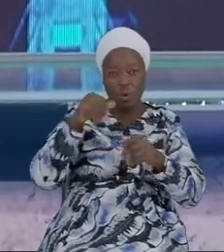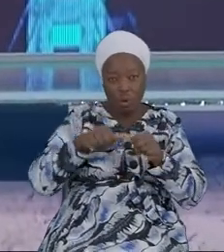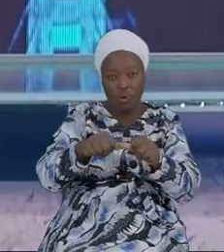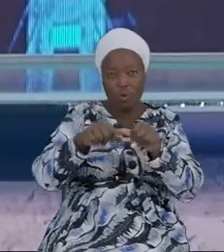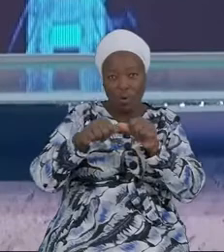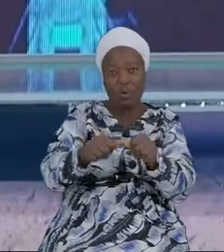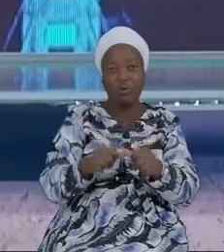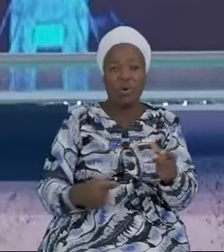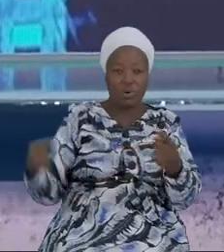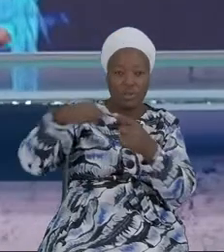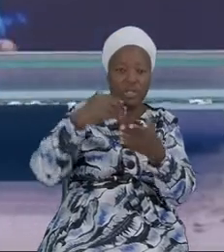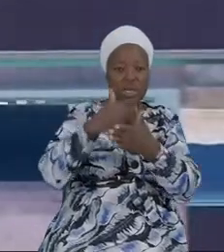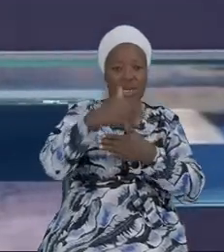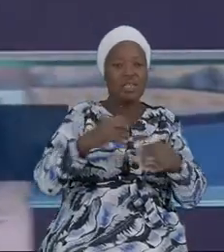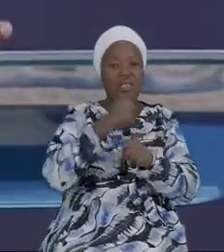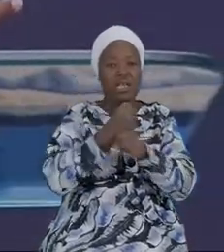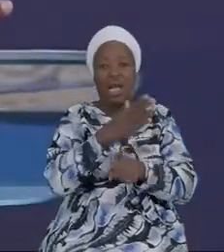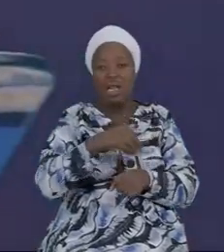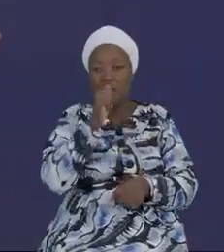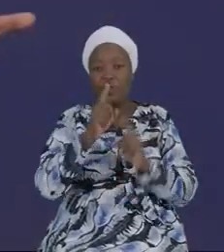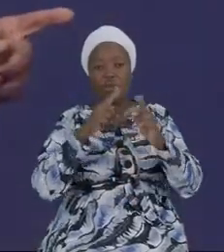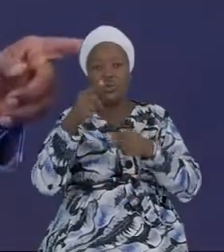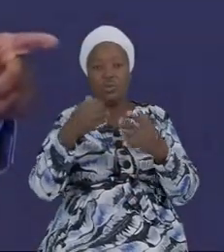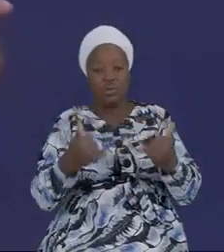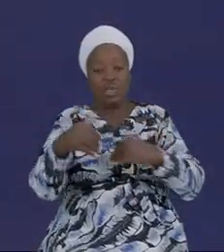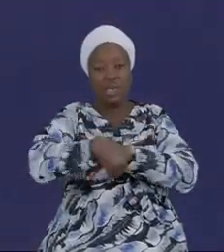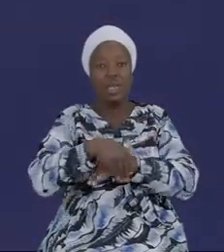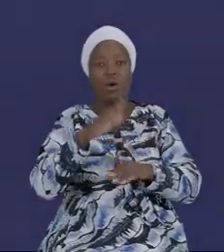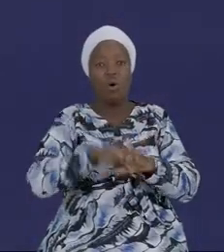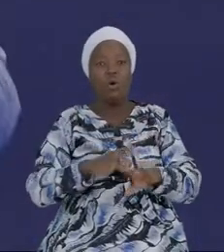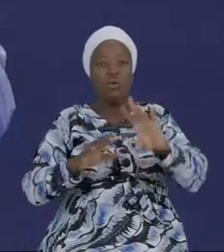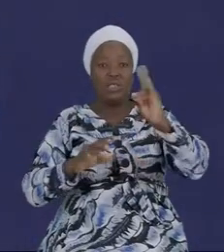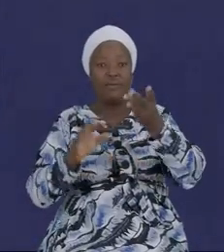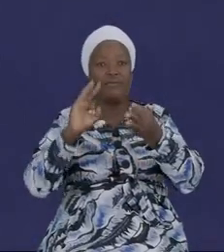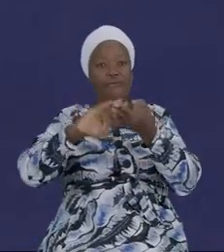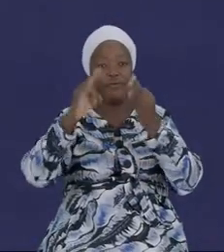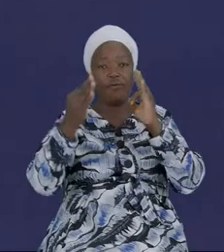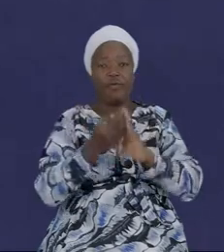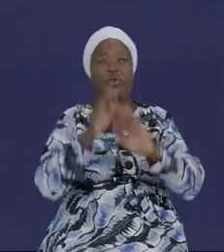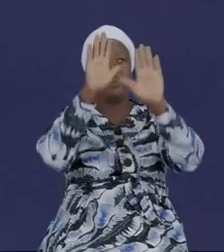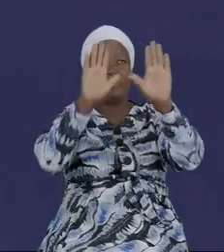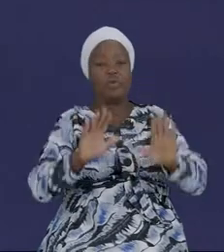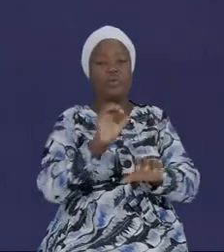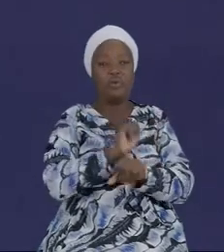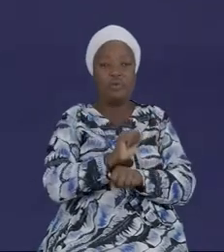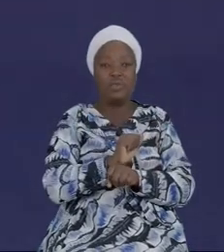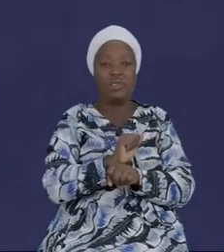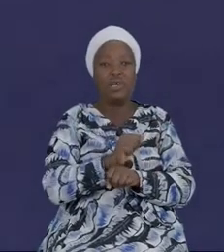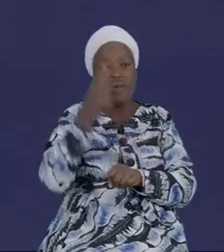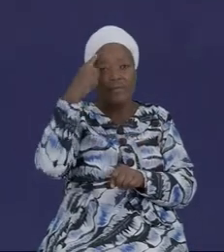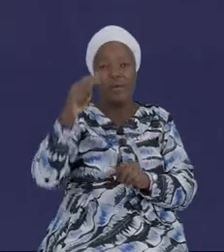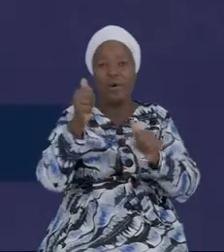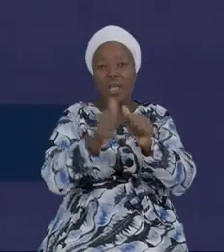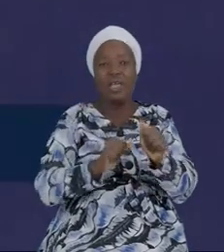to the next year. And I'm talking to you tonight on sevenfold miracle for